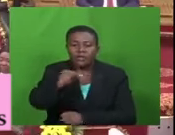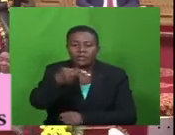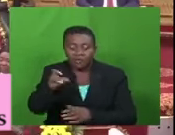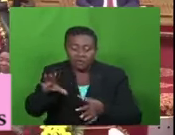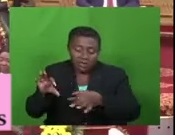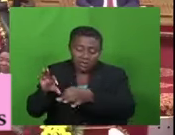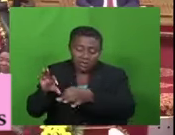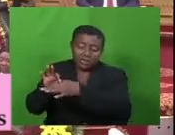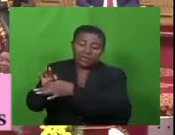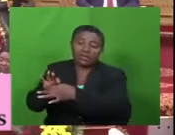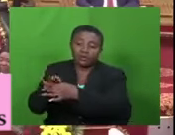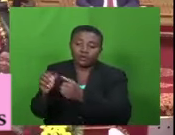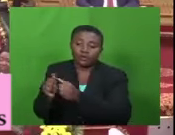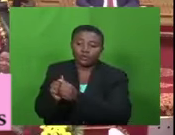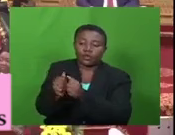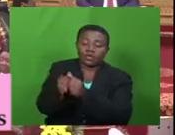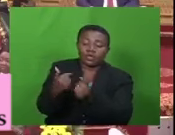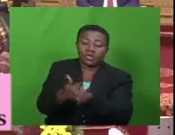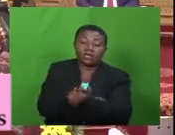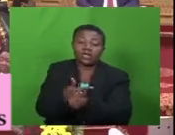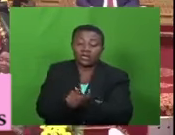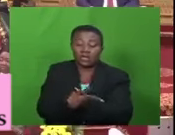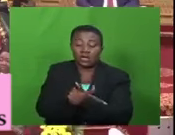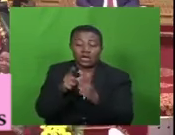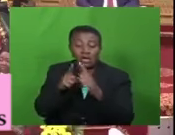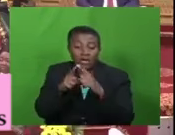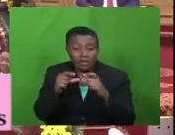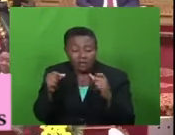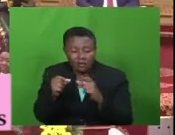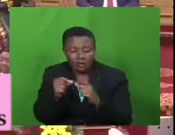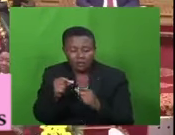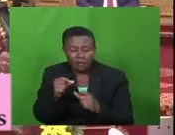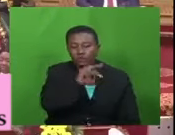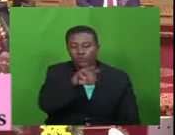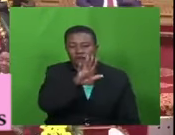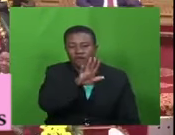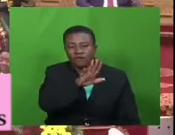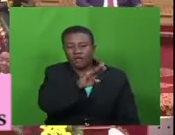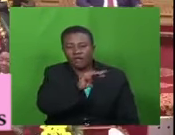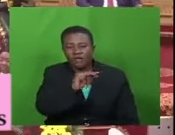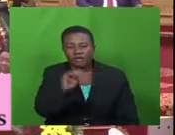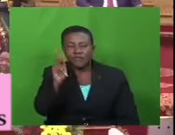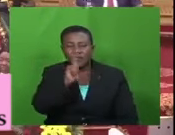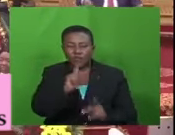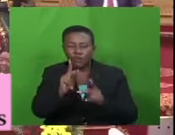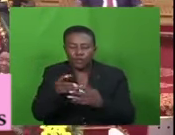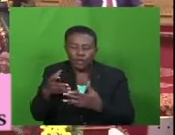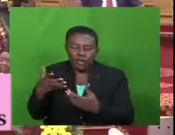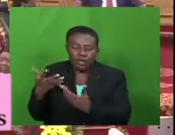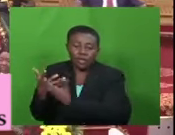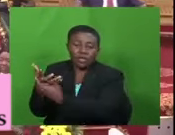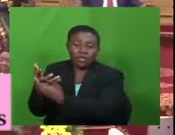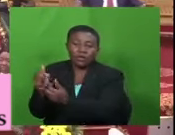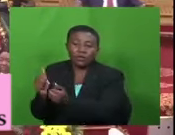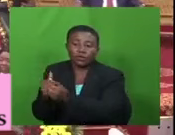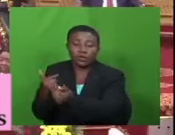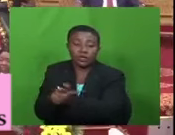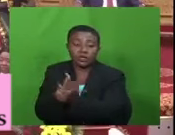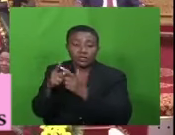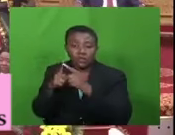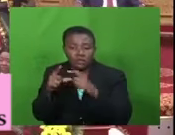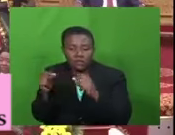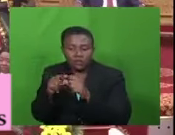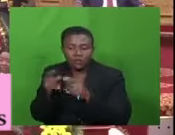Ghana Card. 2022, over 5 million members data their Ghana Card to enable them to